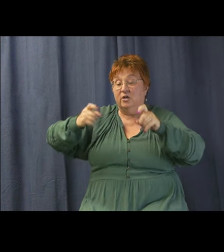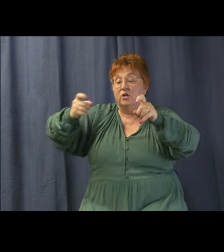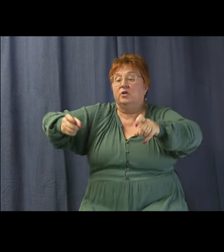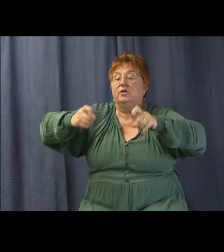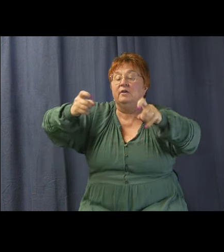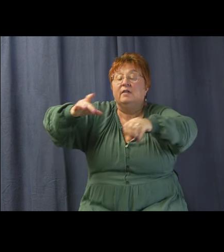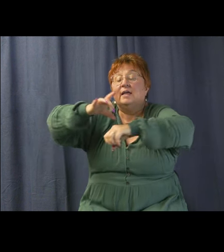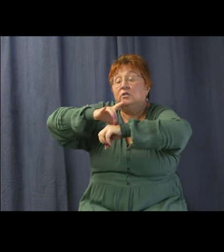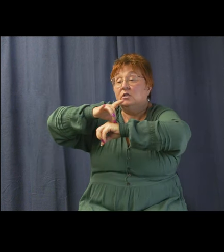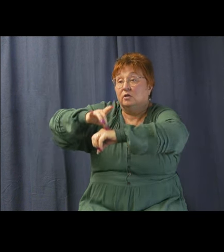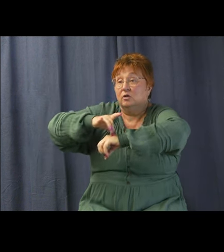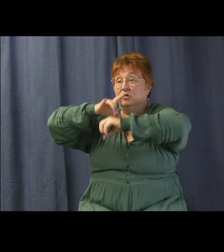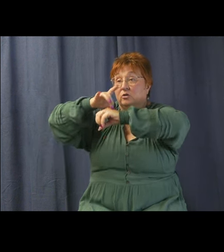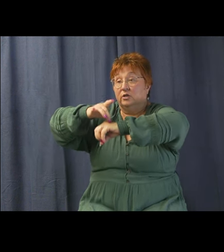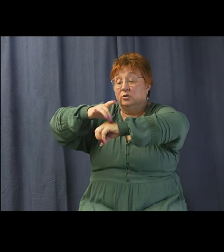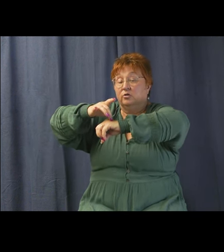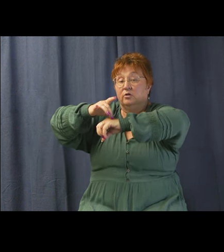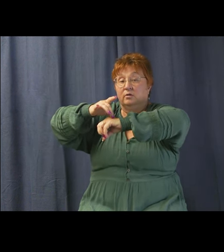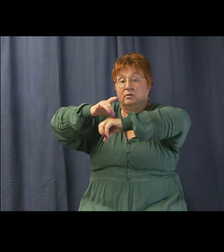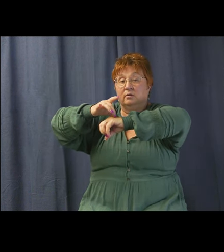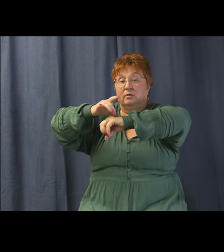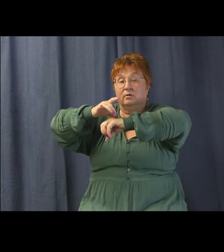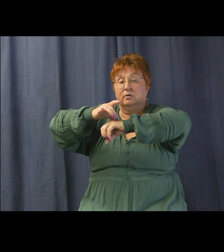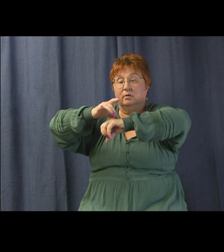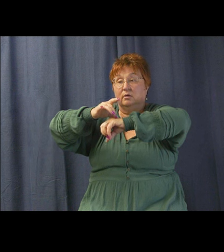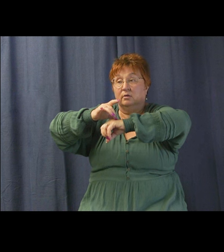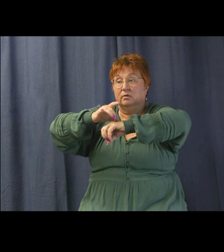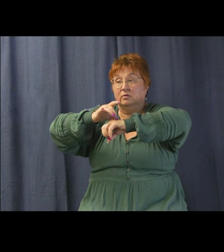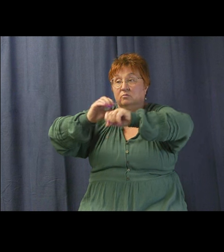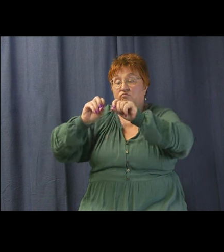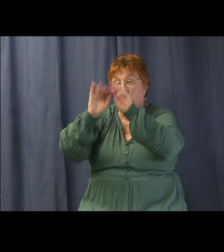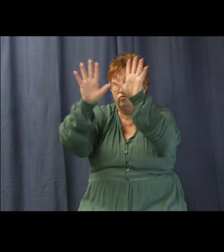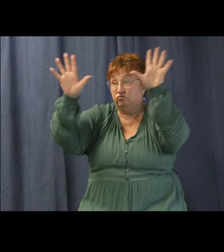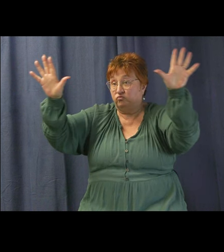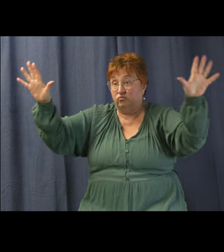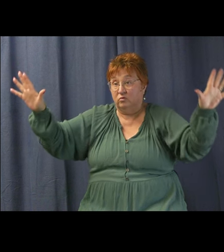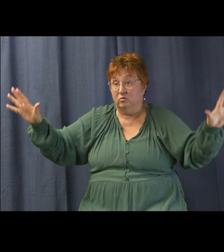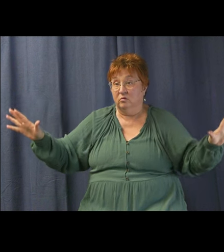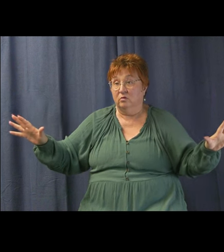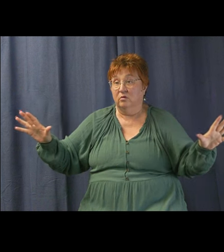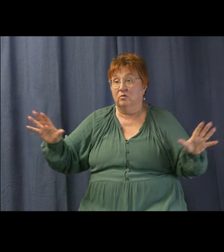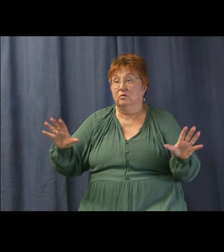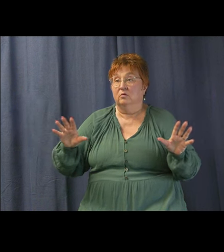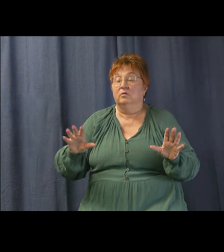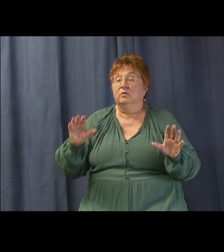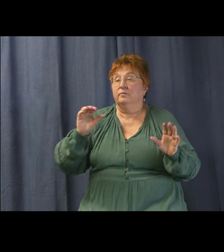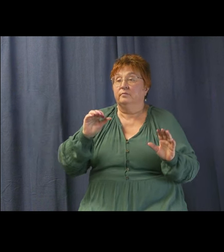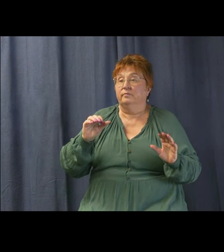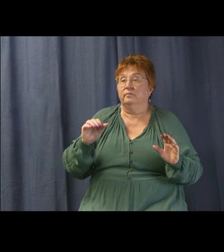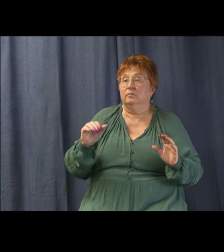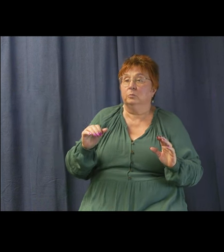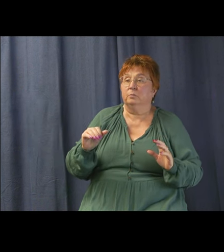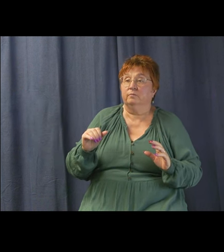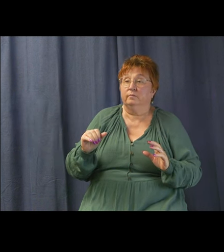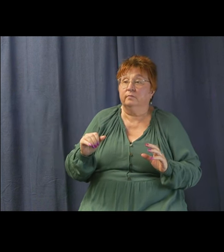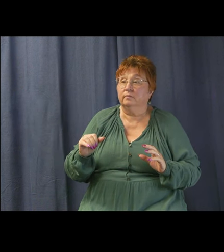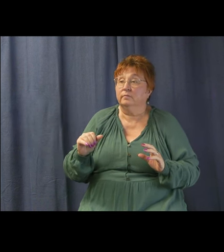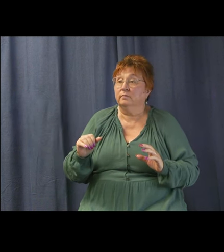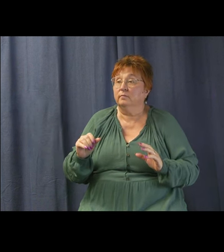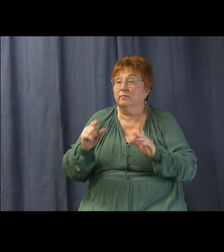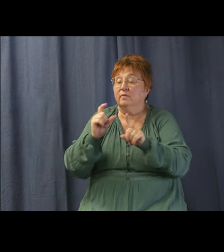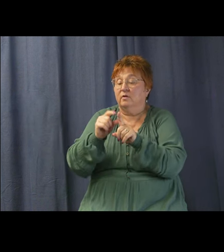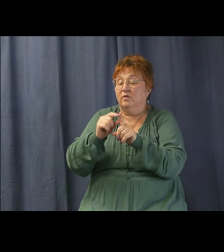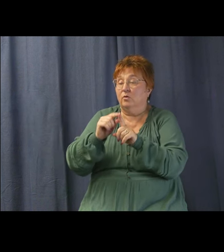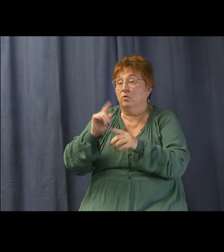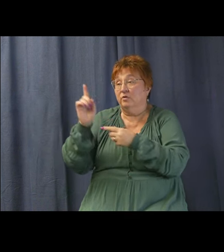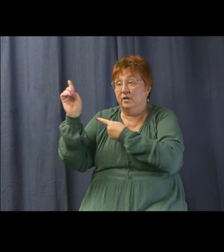the earth. And I want you to see, again, Aleph, Vav, Resh. But look up here.